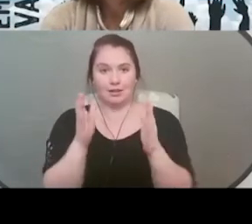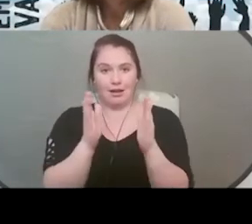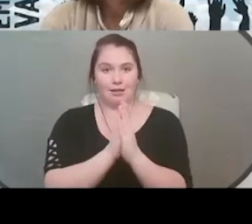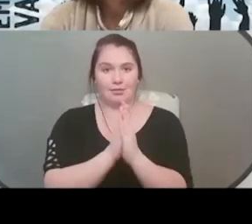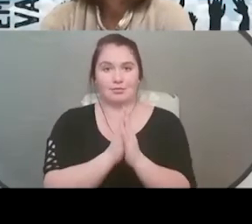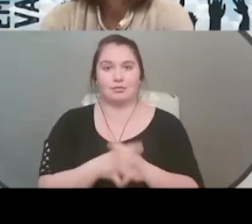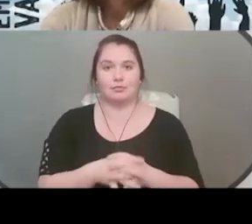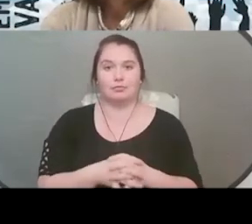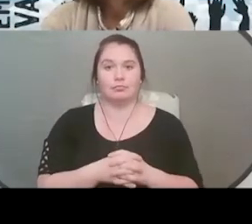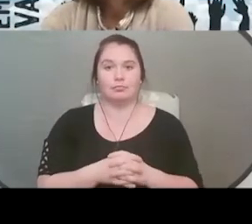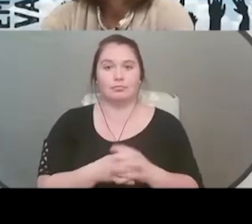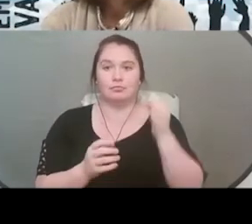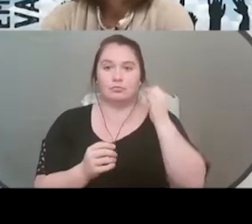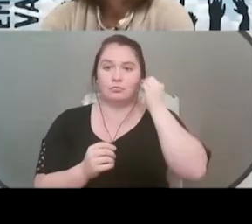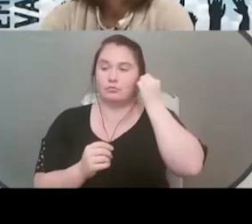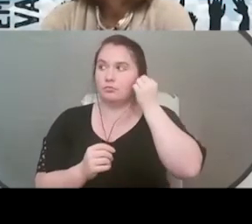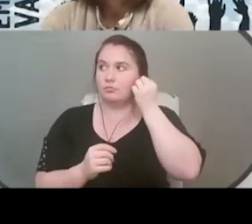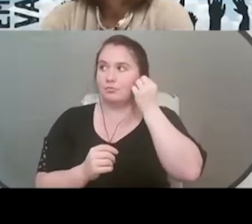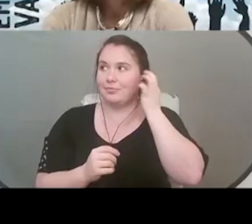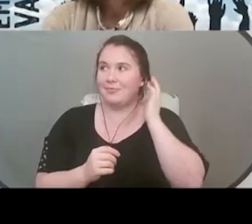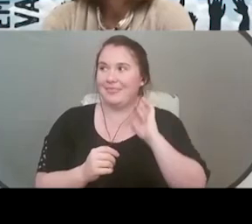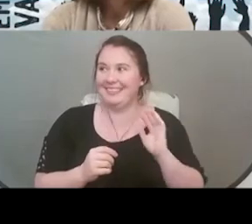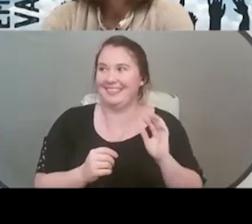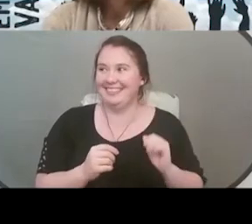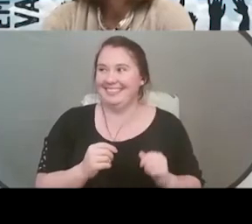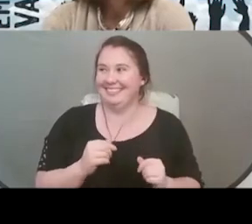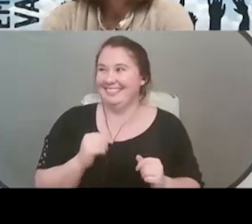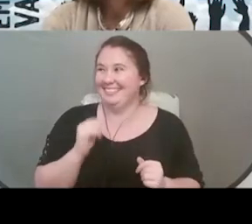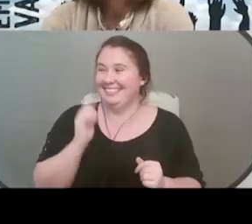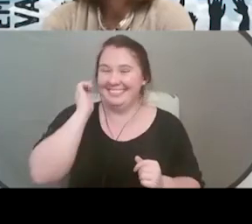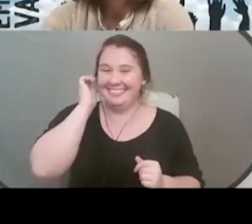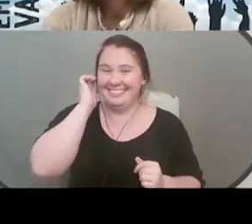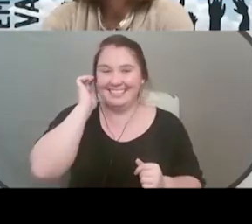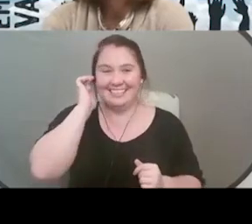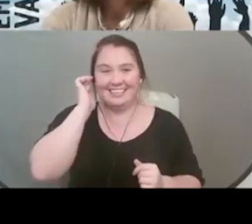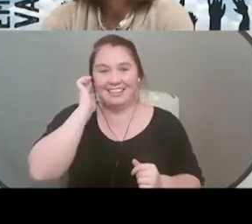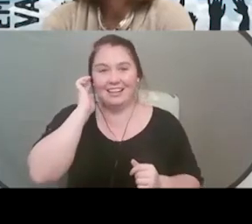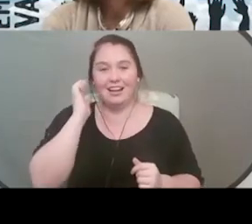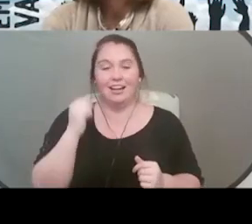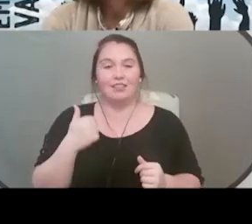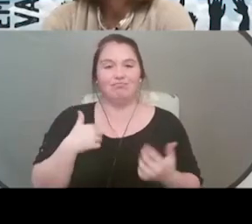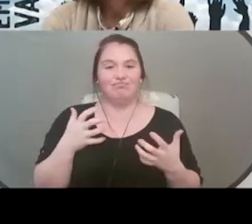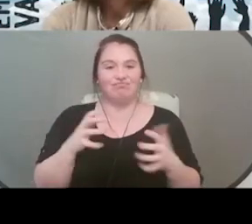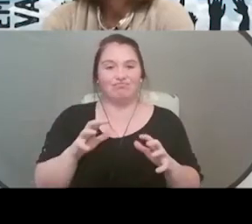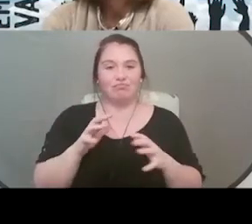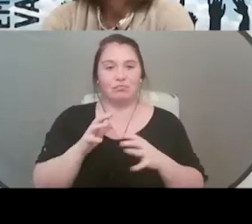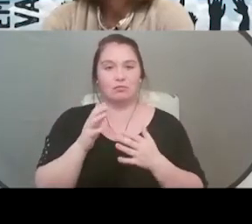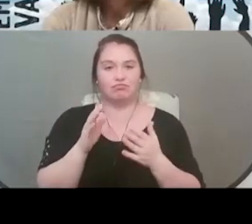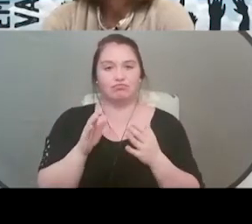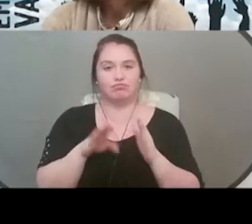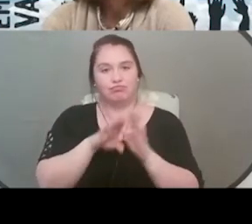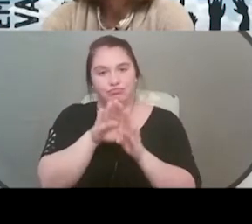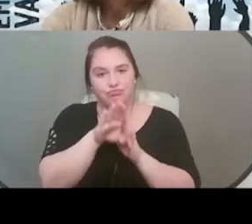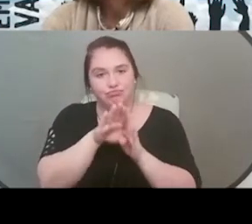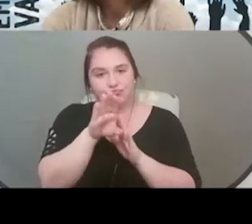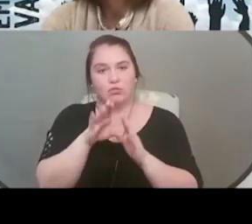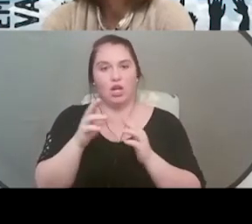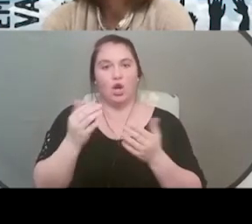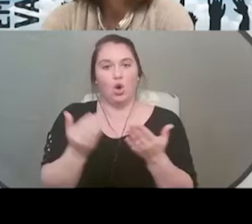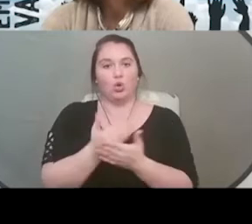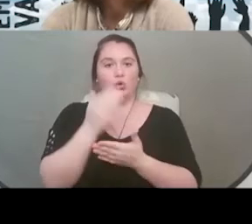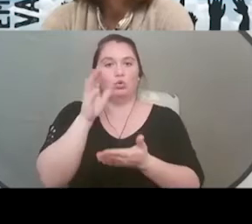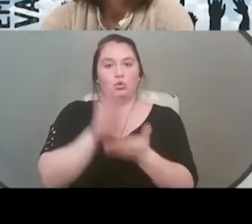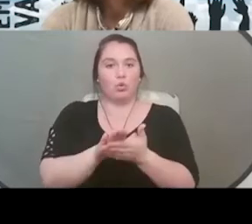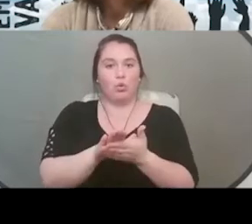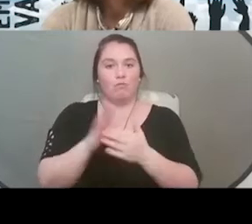can briefly speak to that. Matches I would hate to build like a new school and then the pack doesn't match. If we're gonna have like a